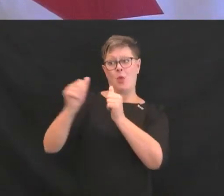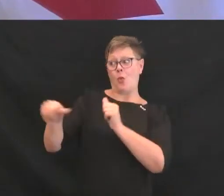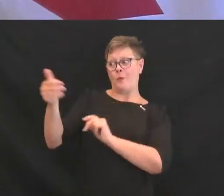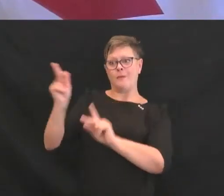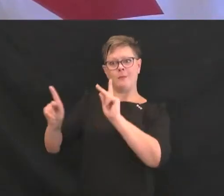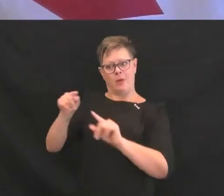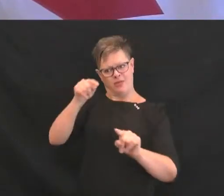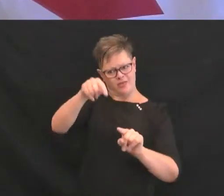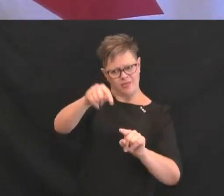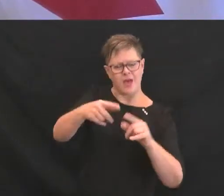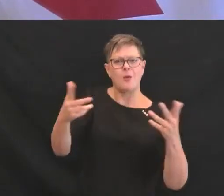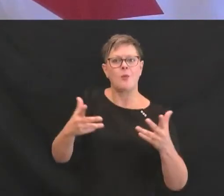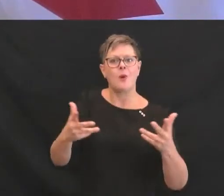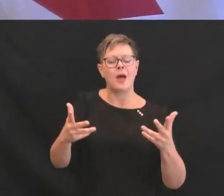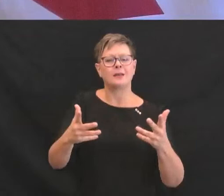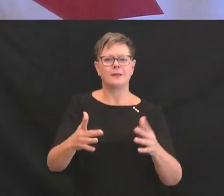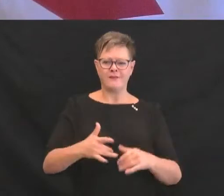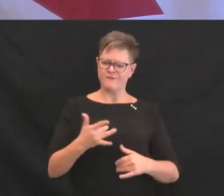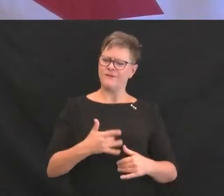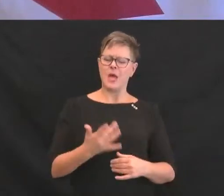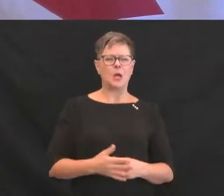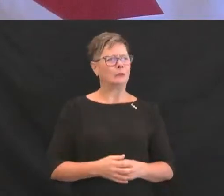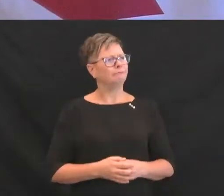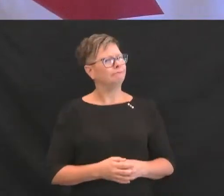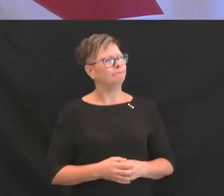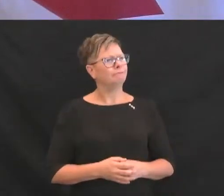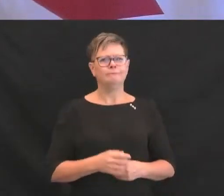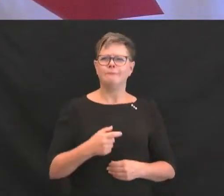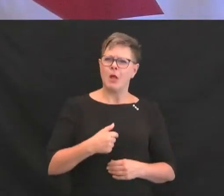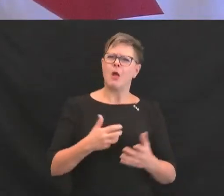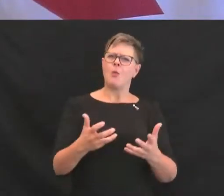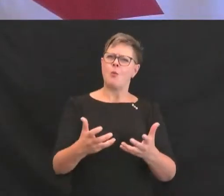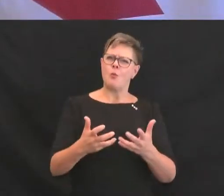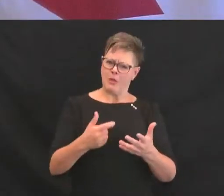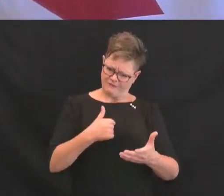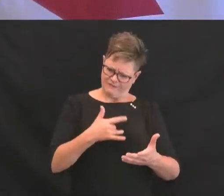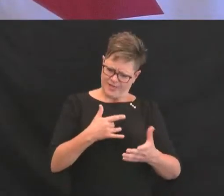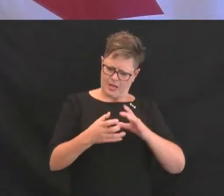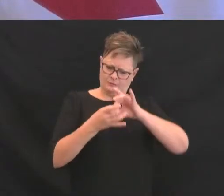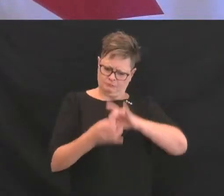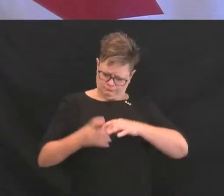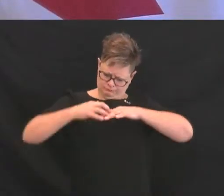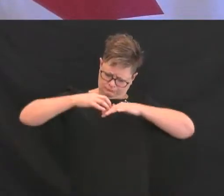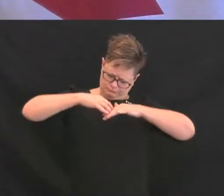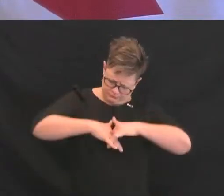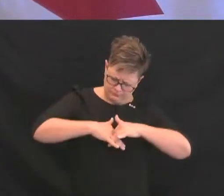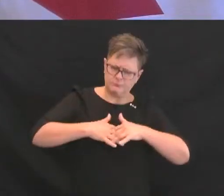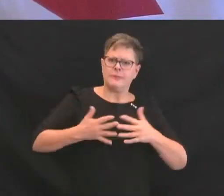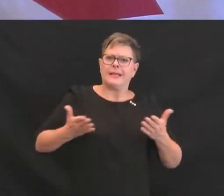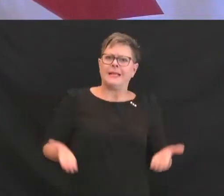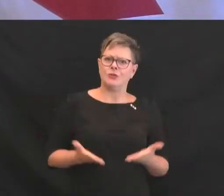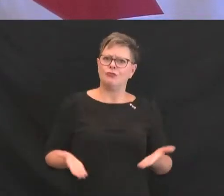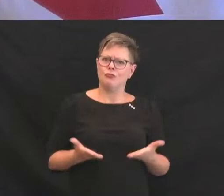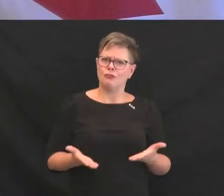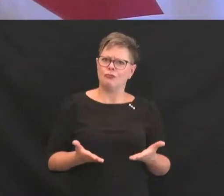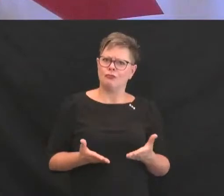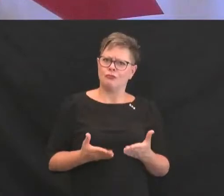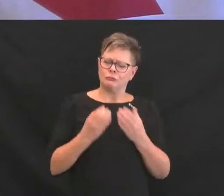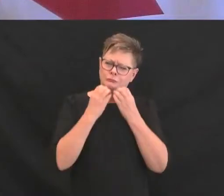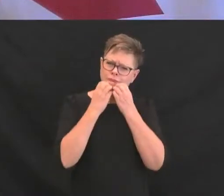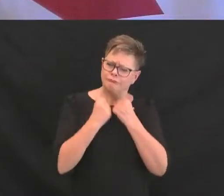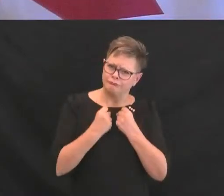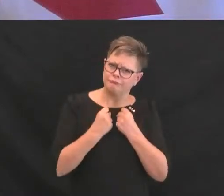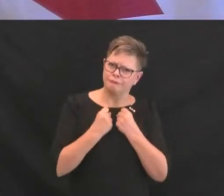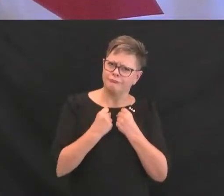did so with a unique sense of place. And that attachment to place is